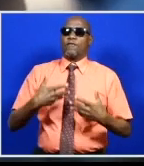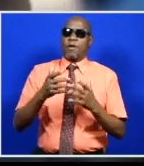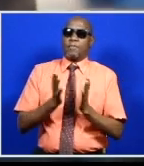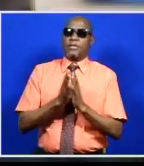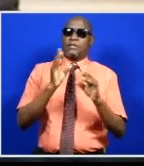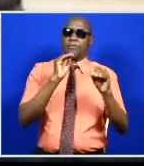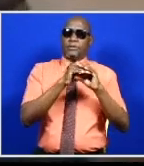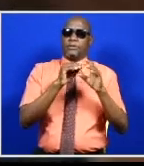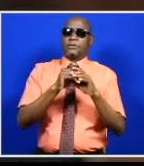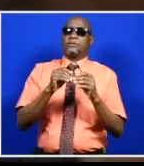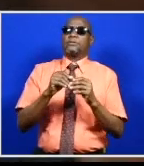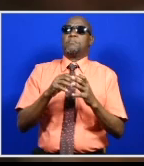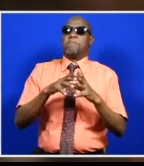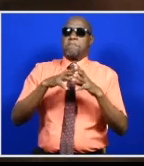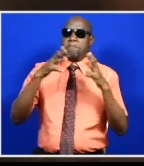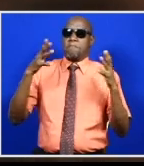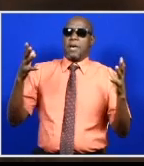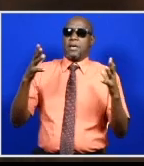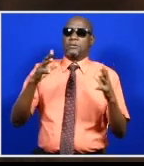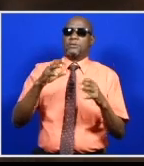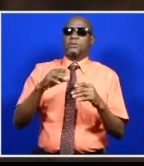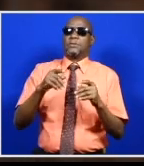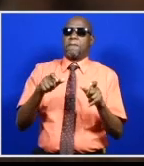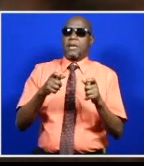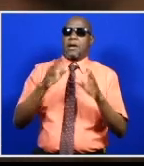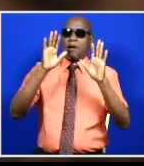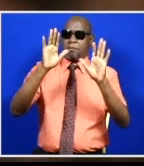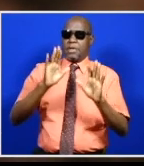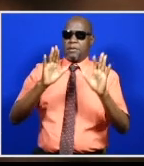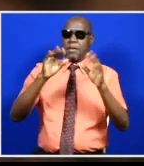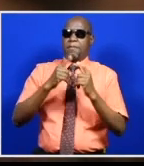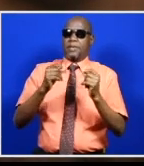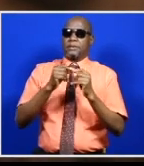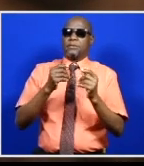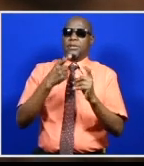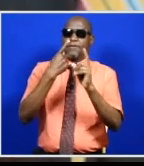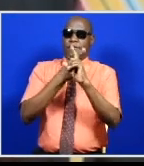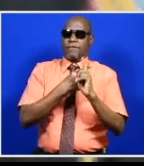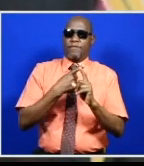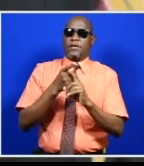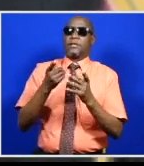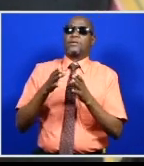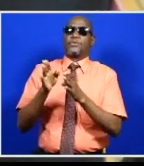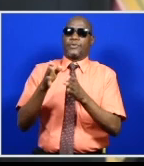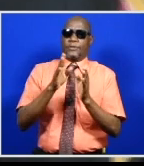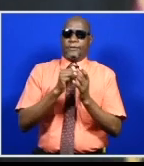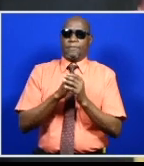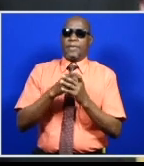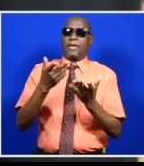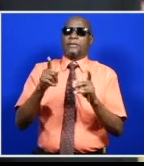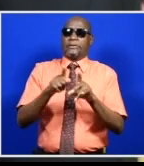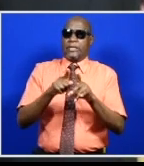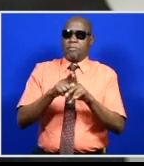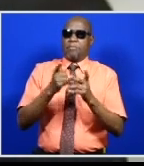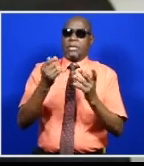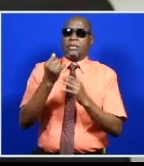mass media campaigns towards dissemination of drug abuse messages through various channels. They further agreed to take part in the